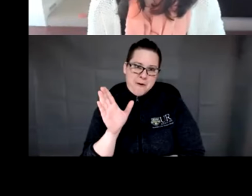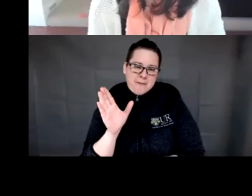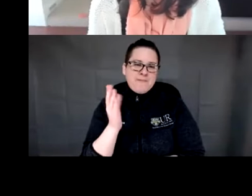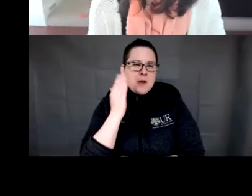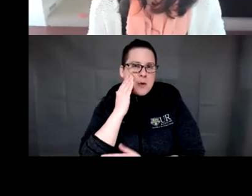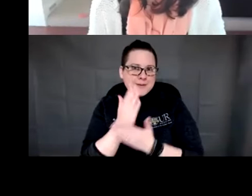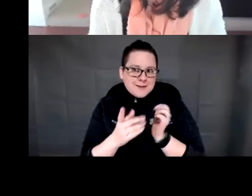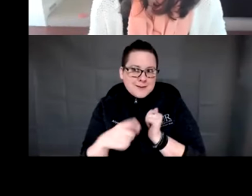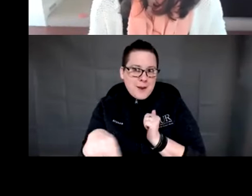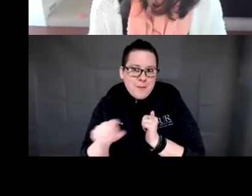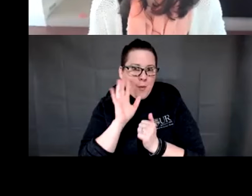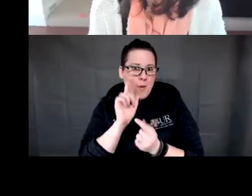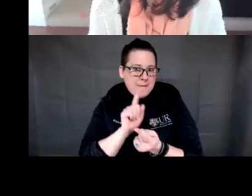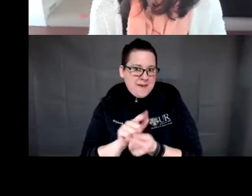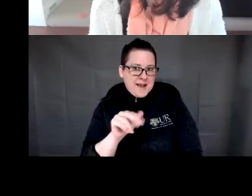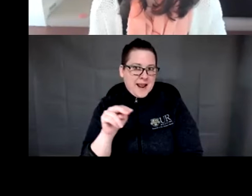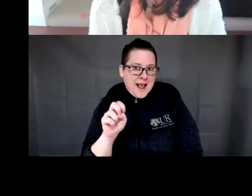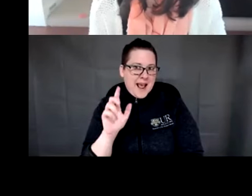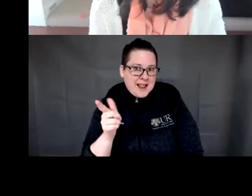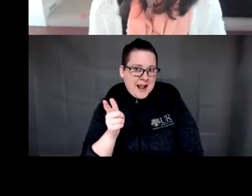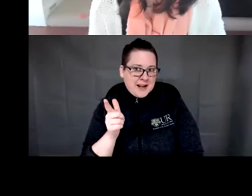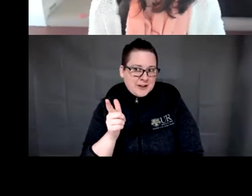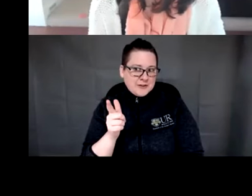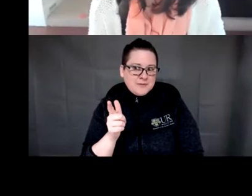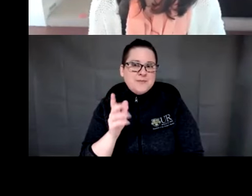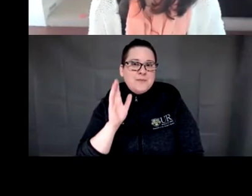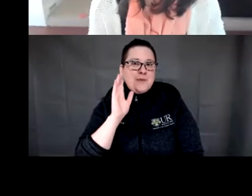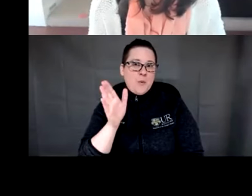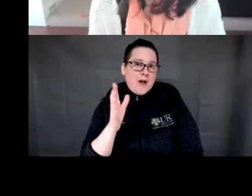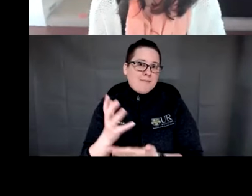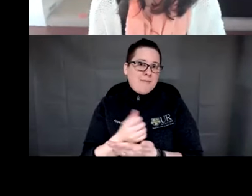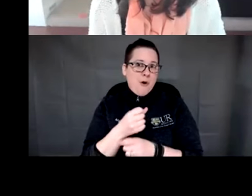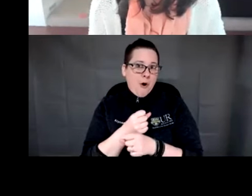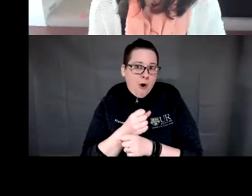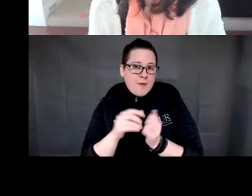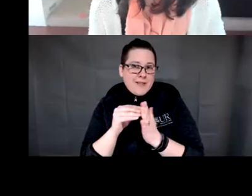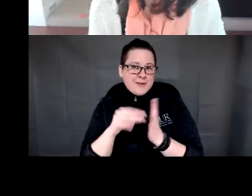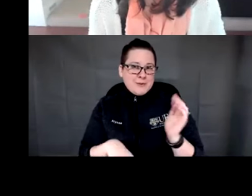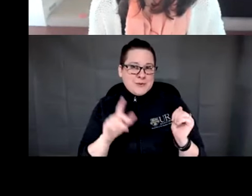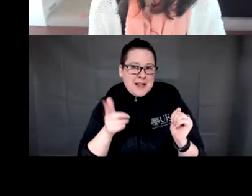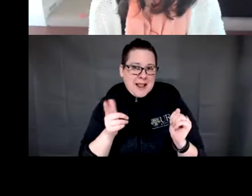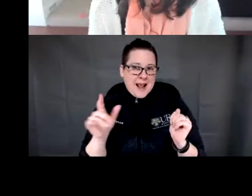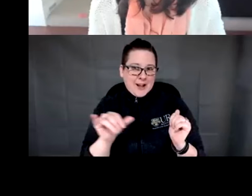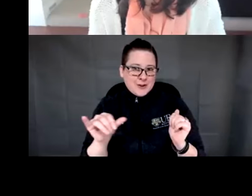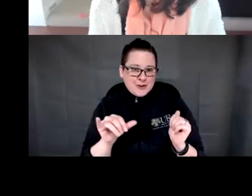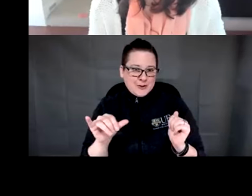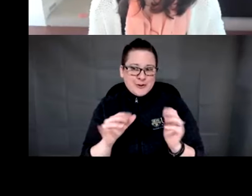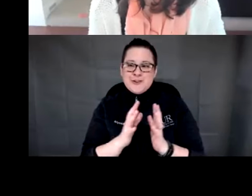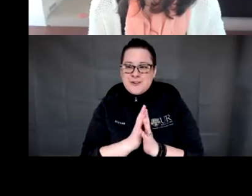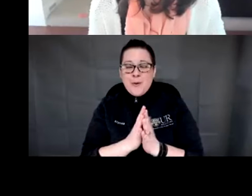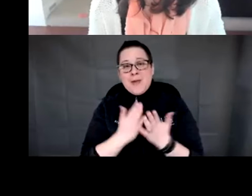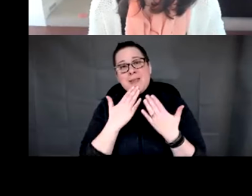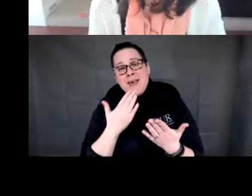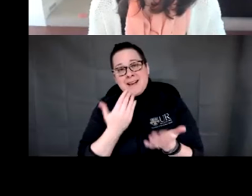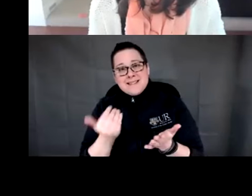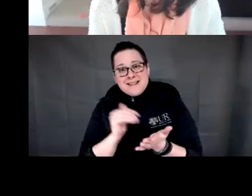know some of you are meeting with Anne later, and we'll be getting to have some coffee with the students later on as well. So thanks